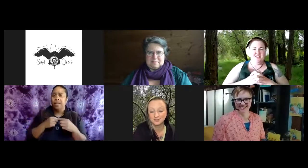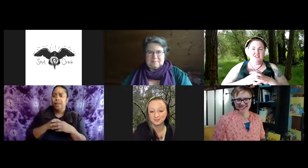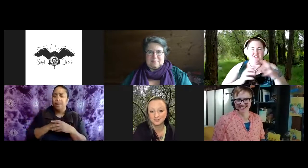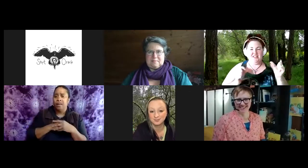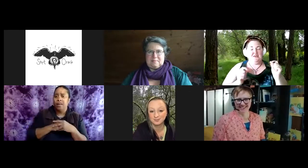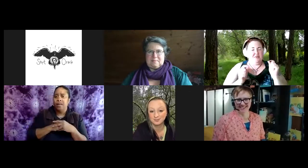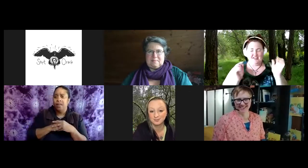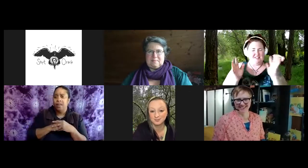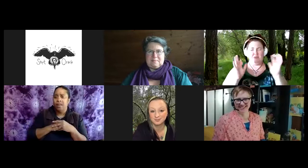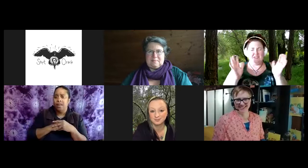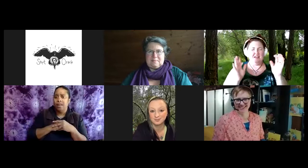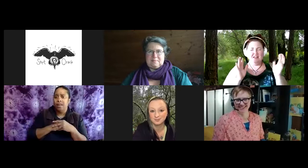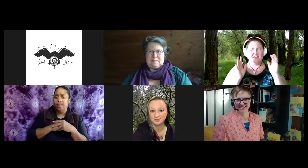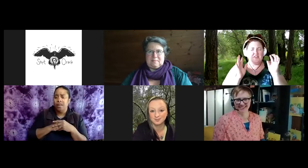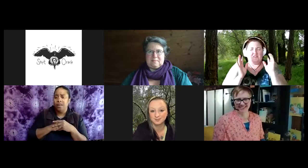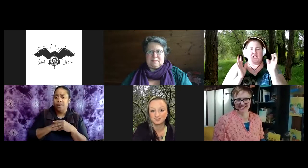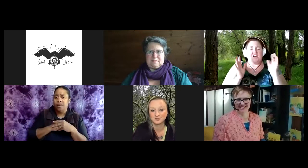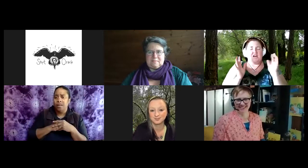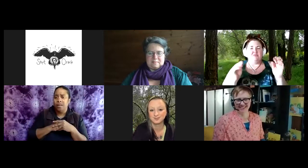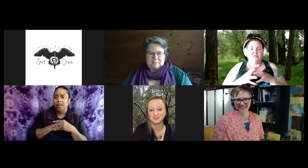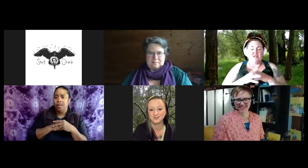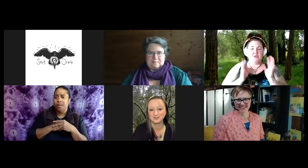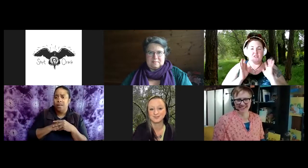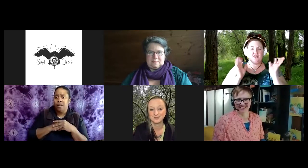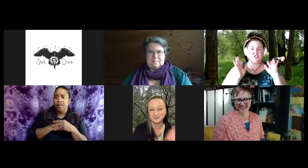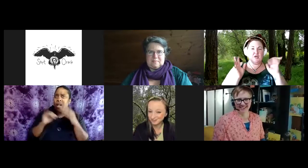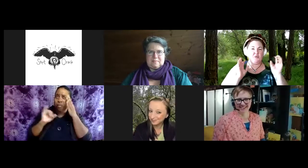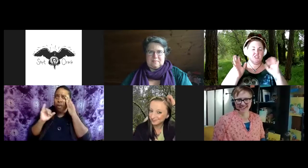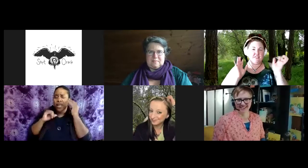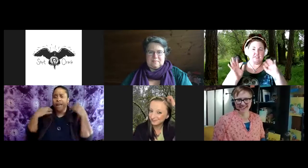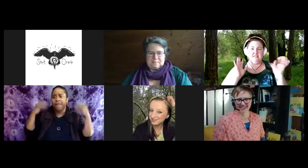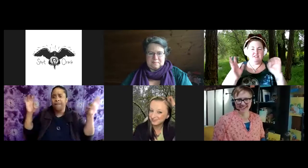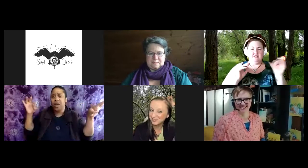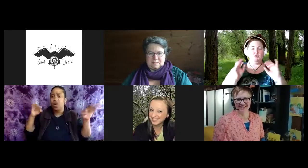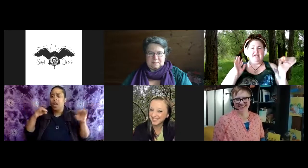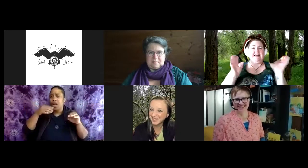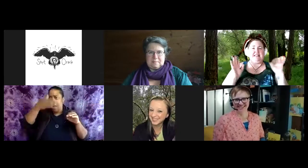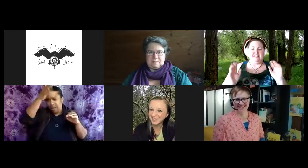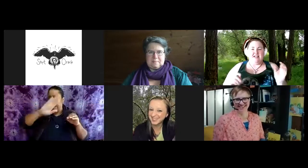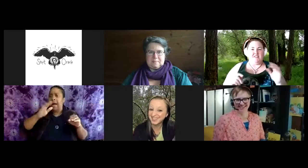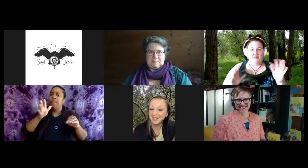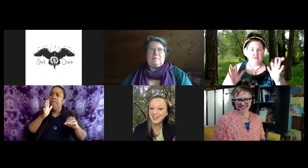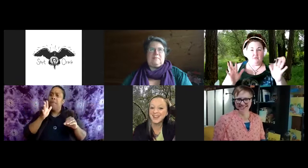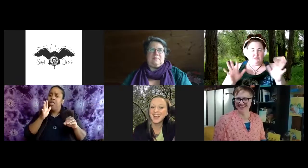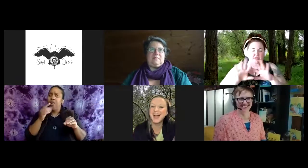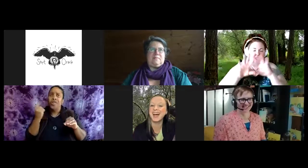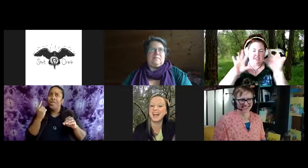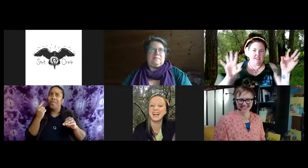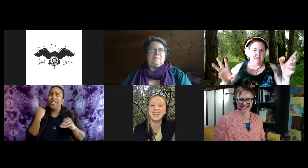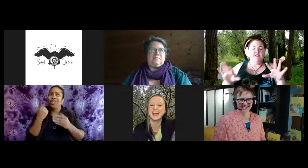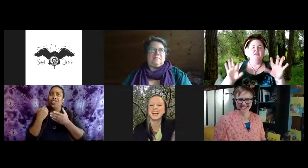of where it's almost fairy godmother's like, well, don't they just grant wishes and give you candy and stuff? And I'm